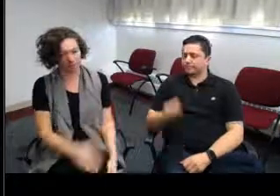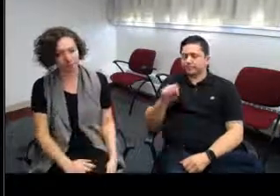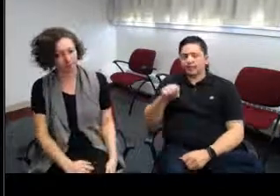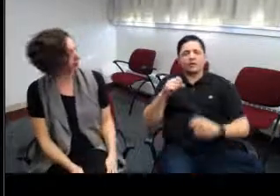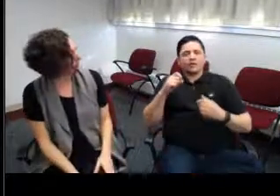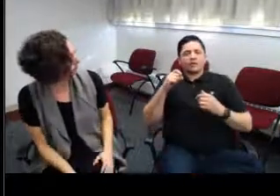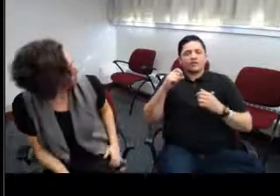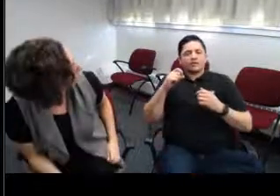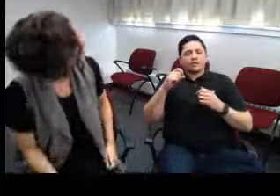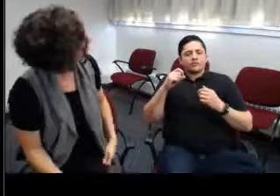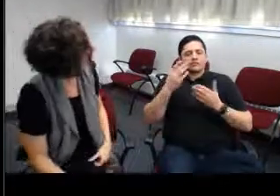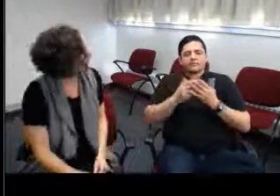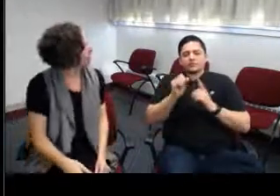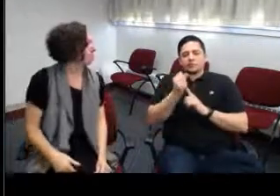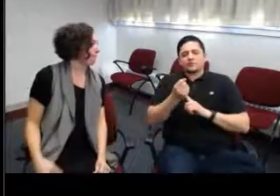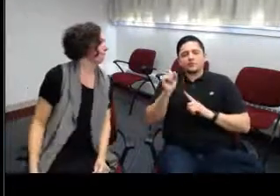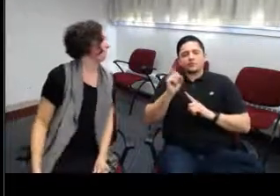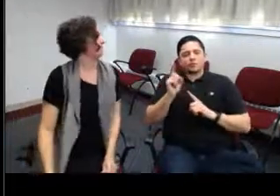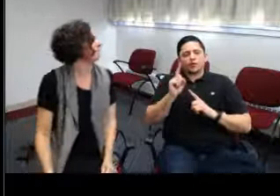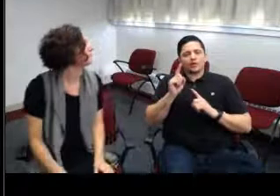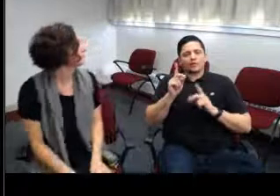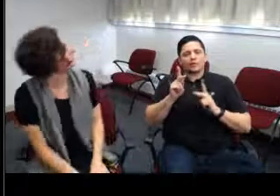concrete examples will aid the process.